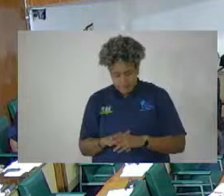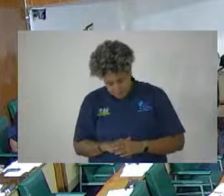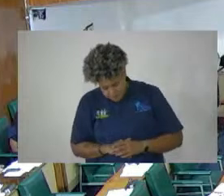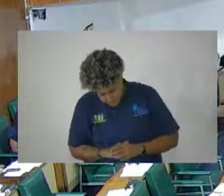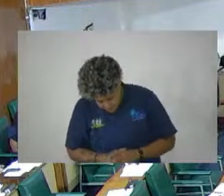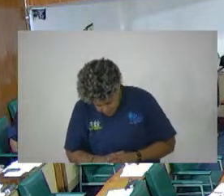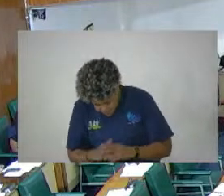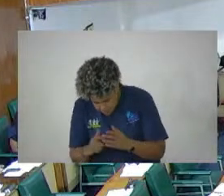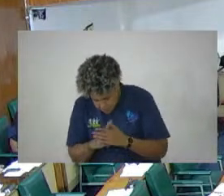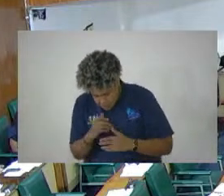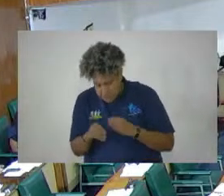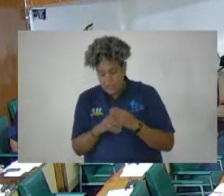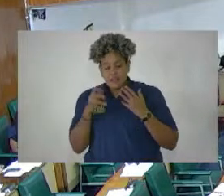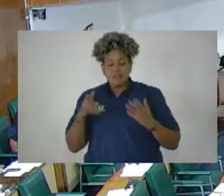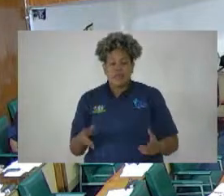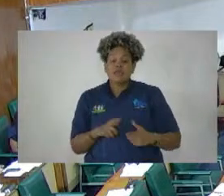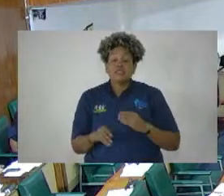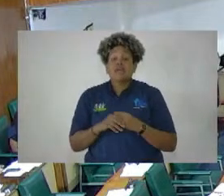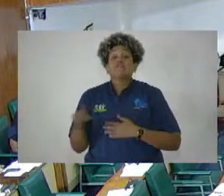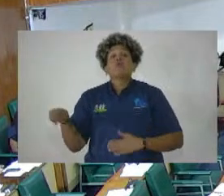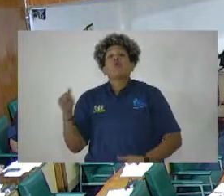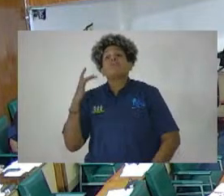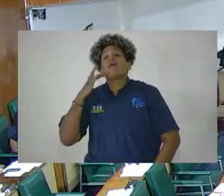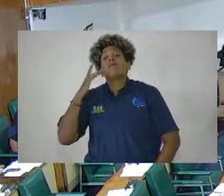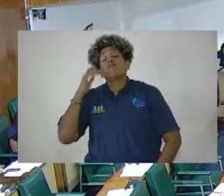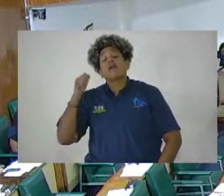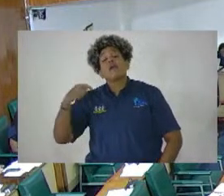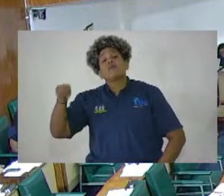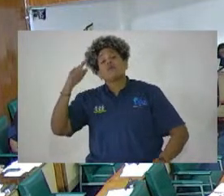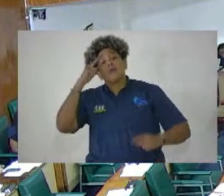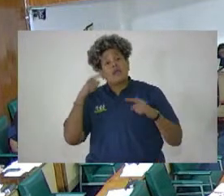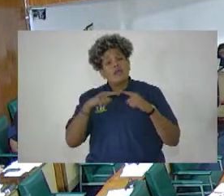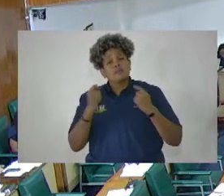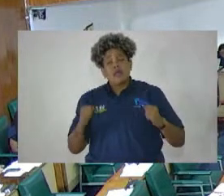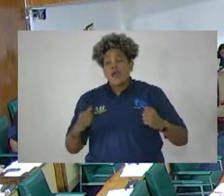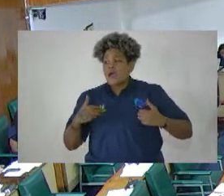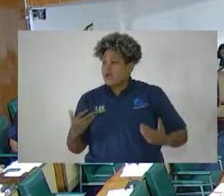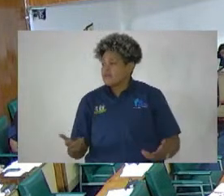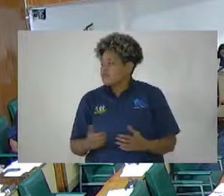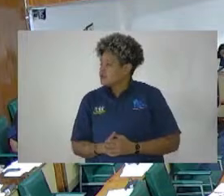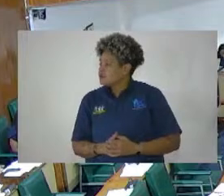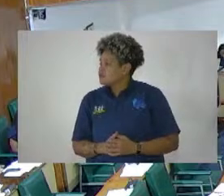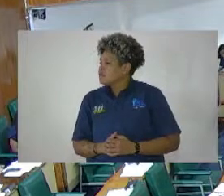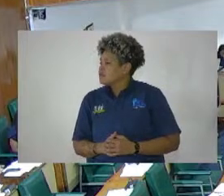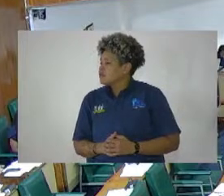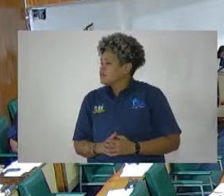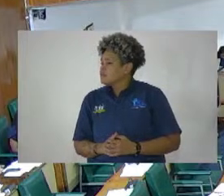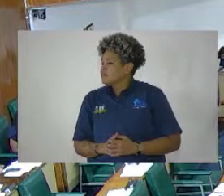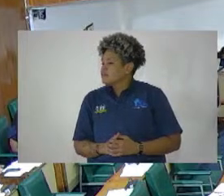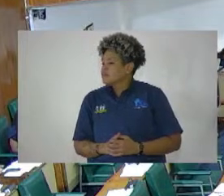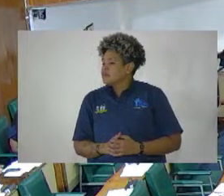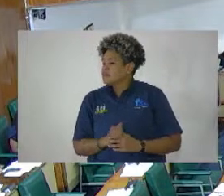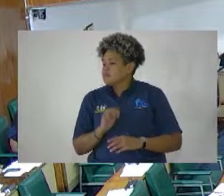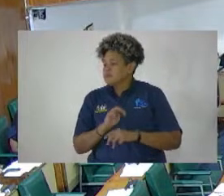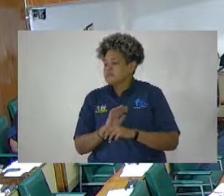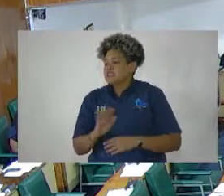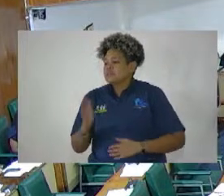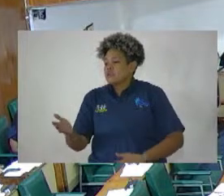The request is on the floor. Those in favor? Those against? The ayes have it. Minister.